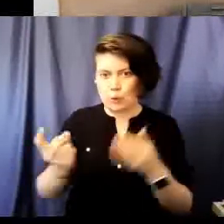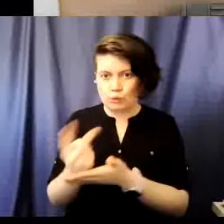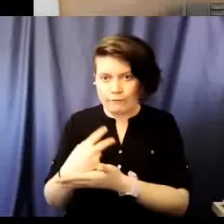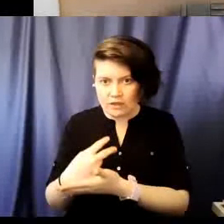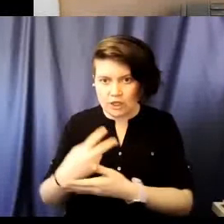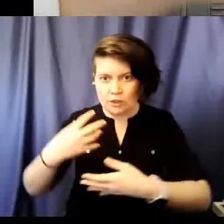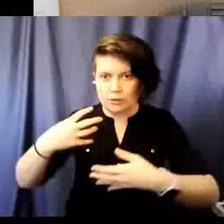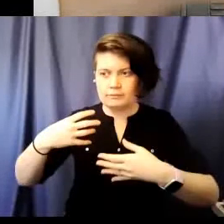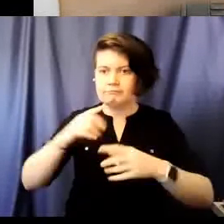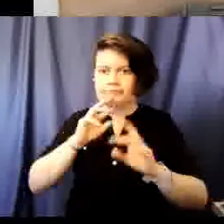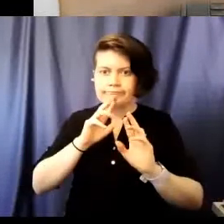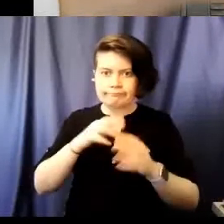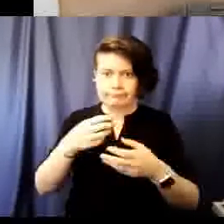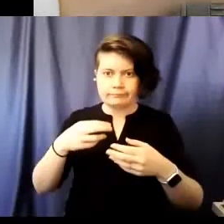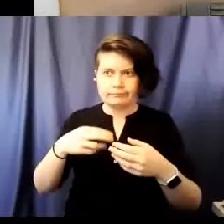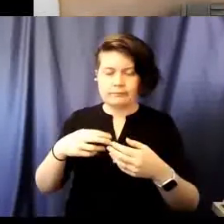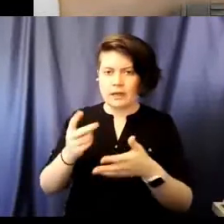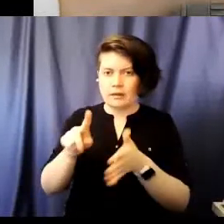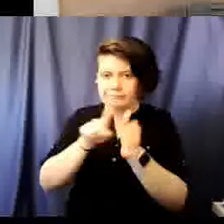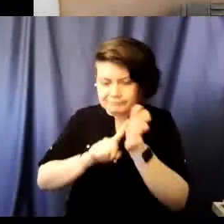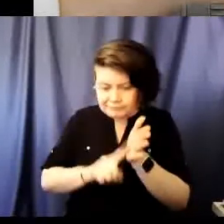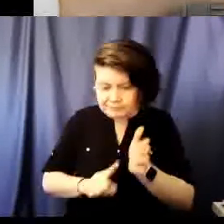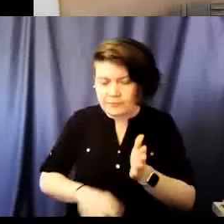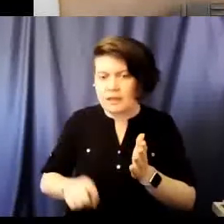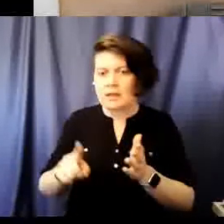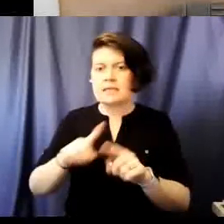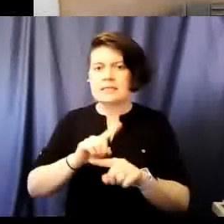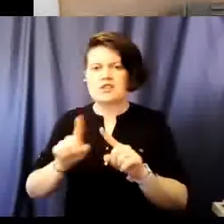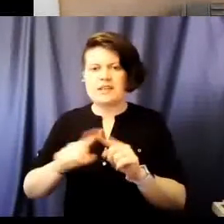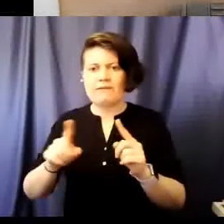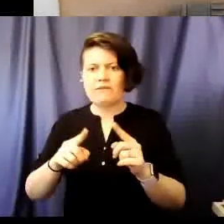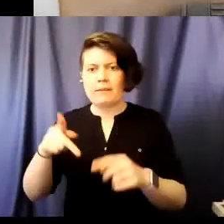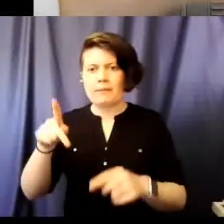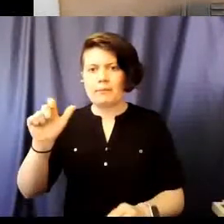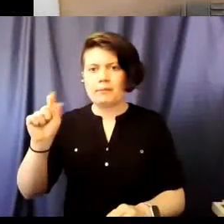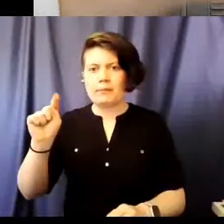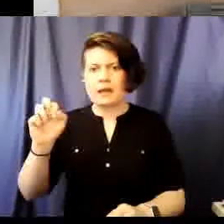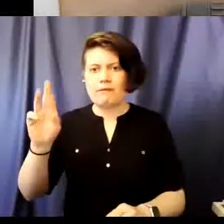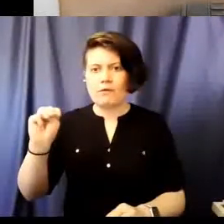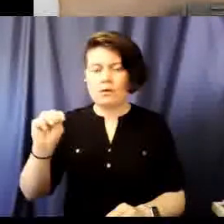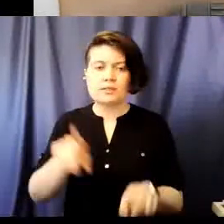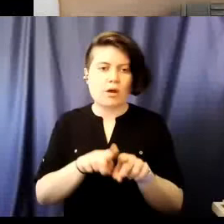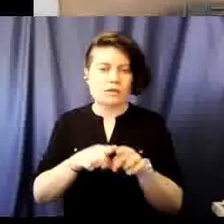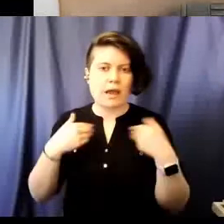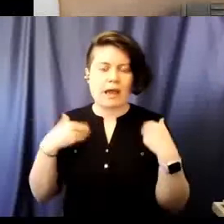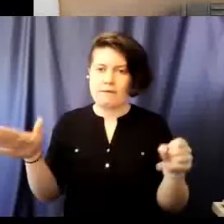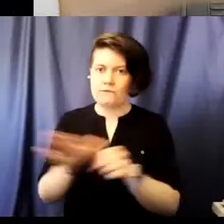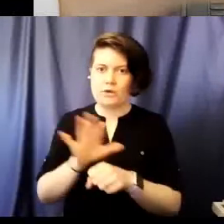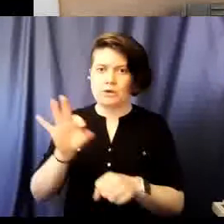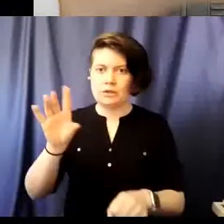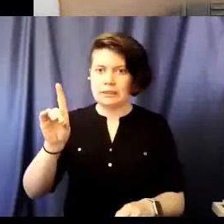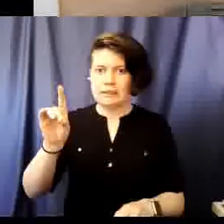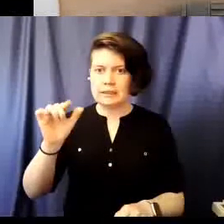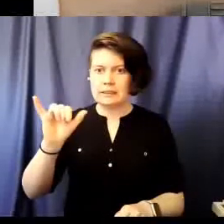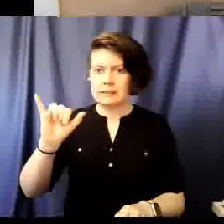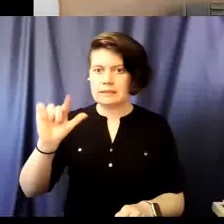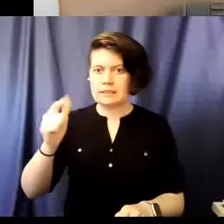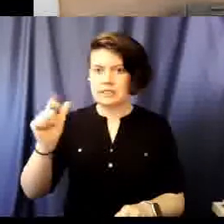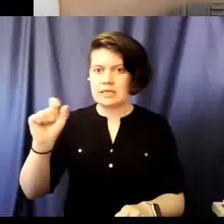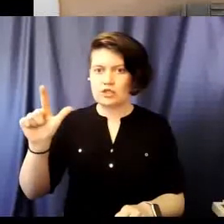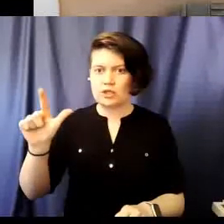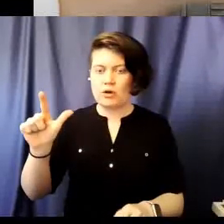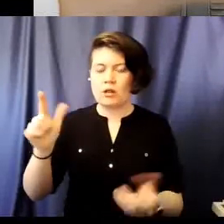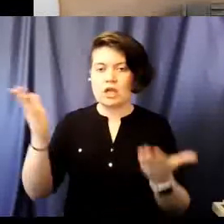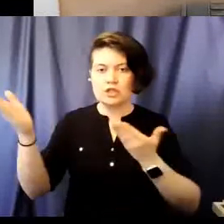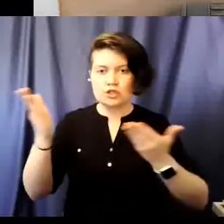video conferencing and digital communication platforms, and they also have a whole digital service toolkit for advocates. So please